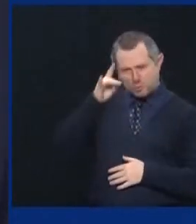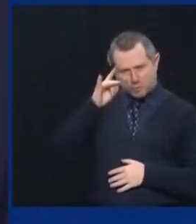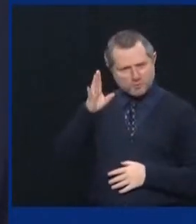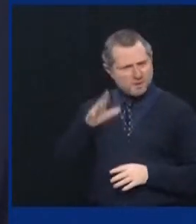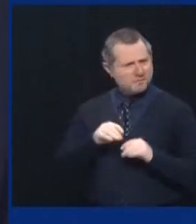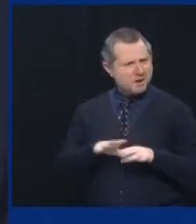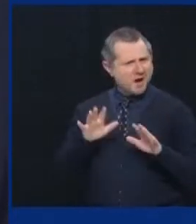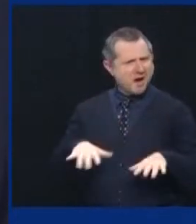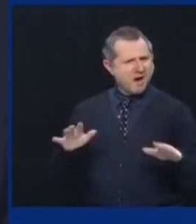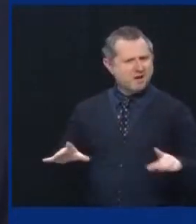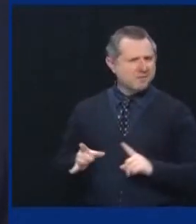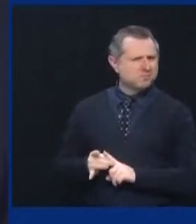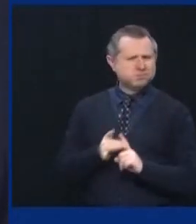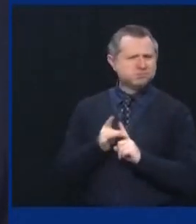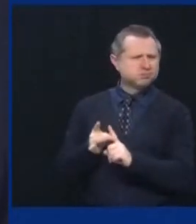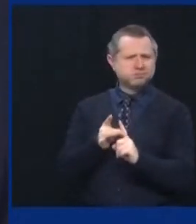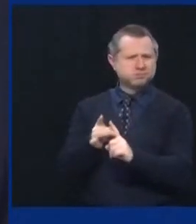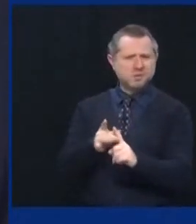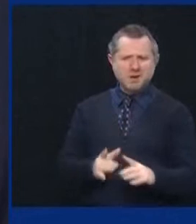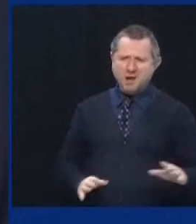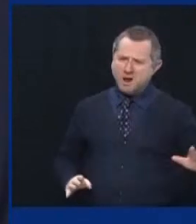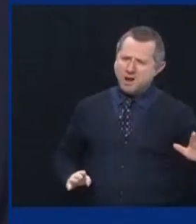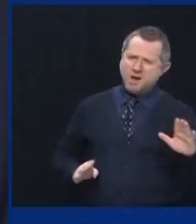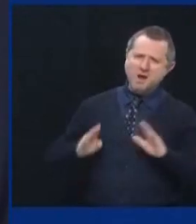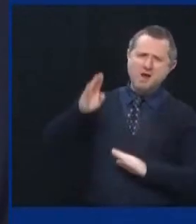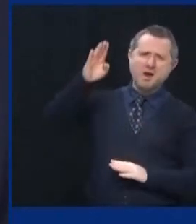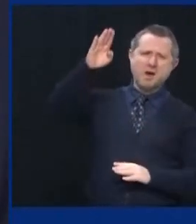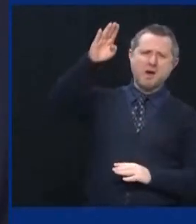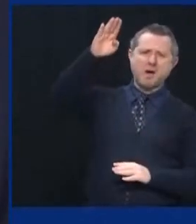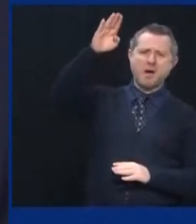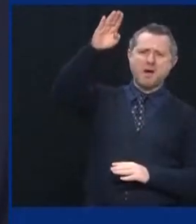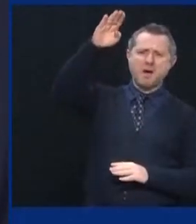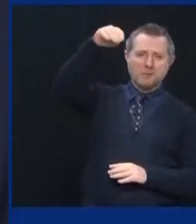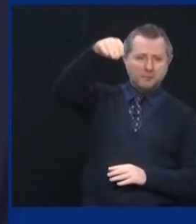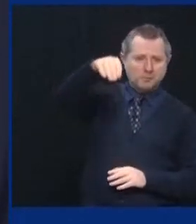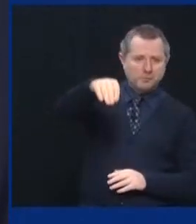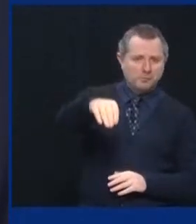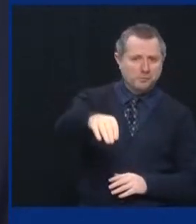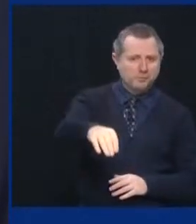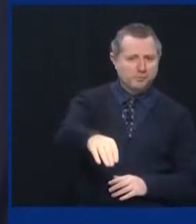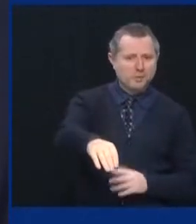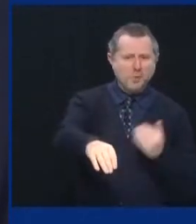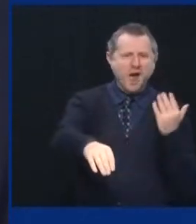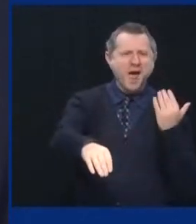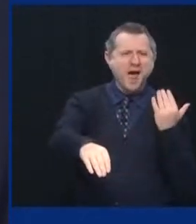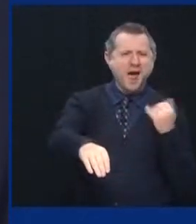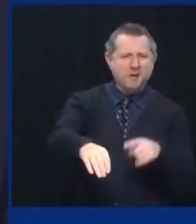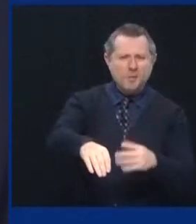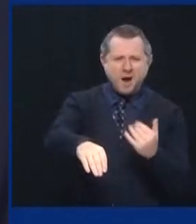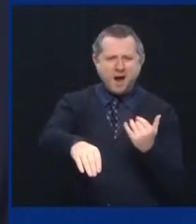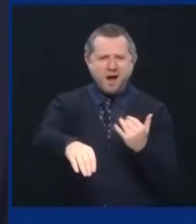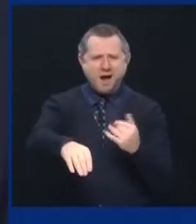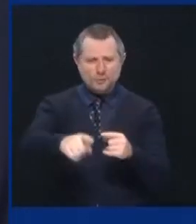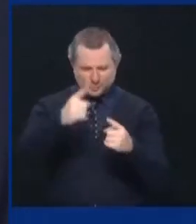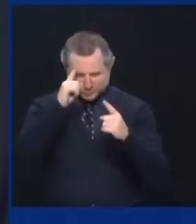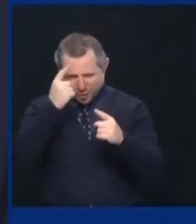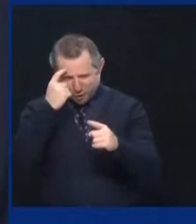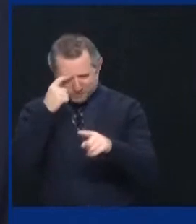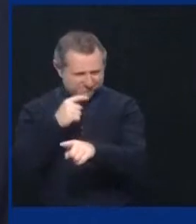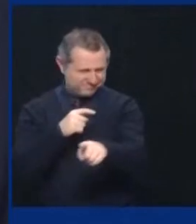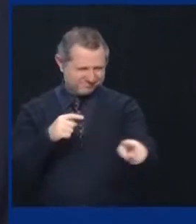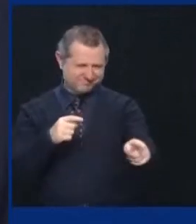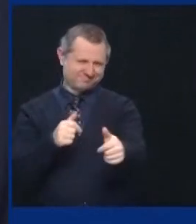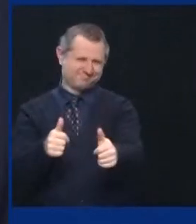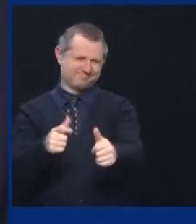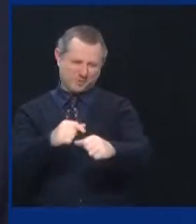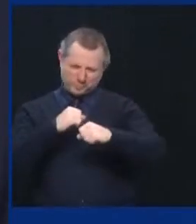infection rate came down because New Yorkers did the right thing. Because New Yorkers were smart enough to protect themselves